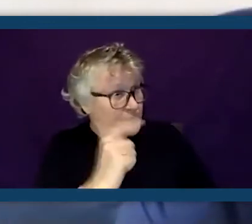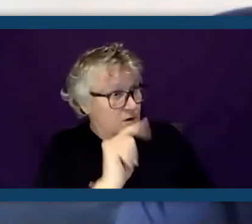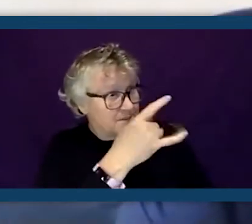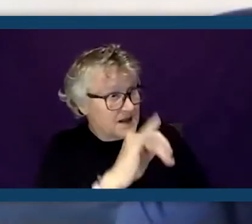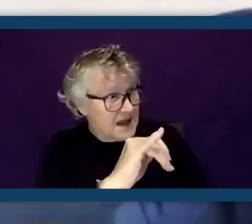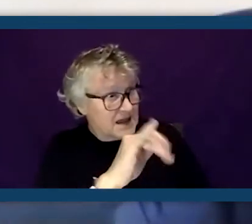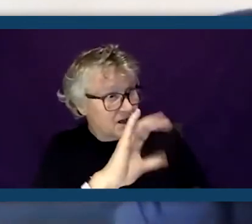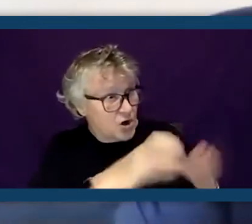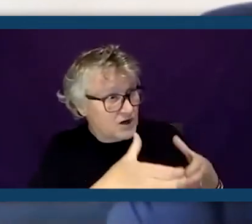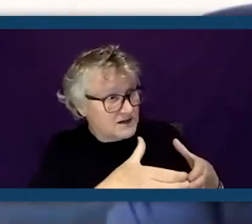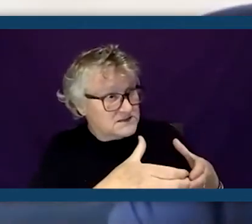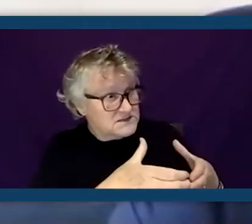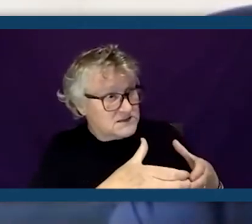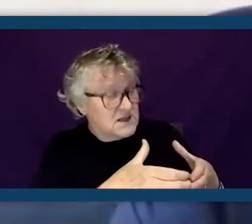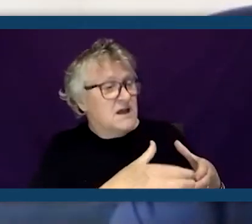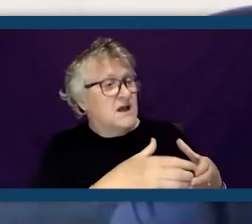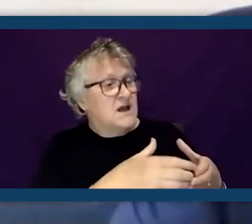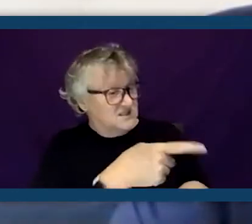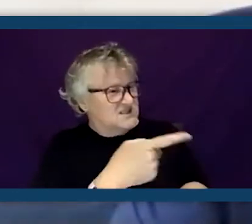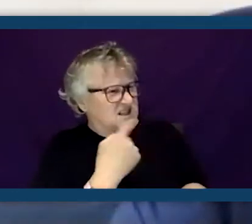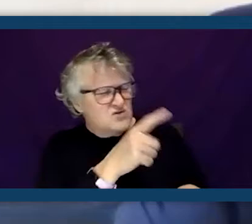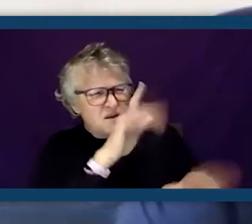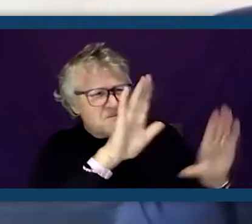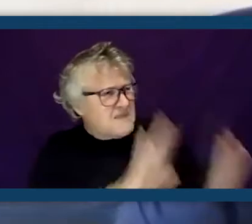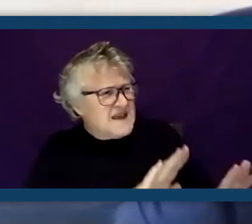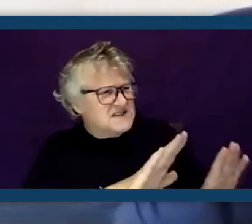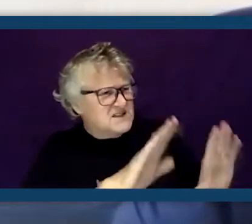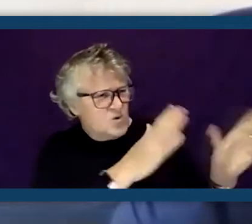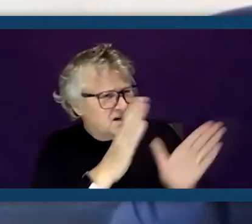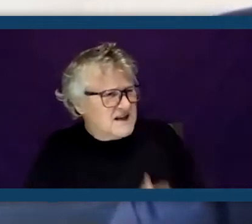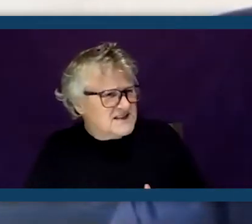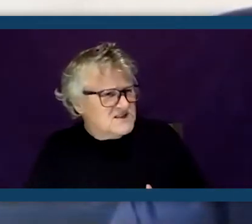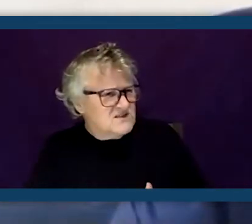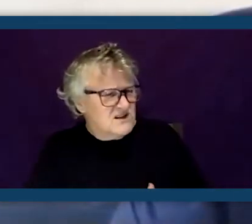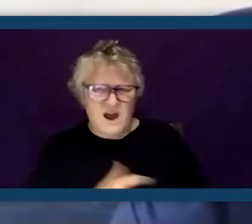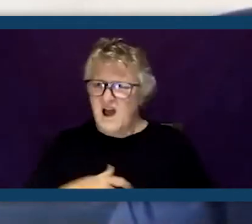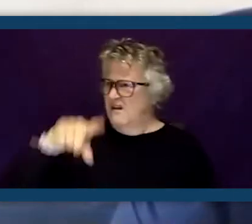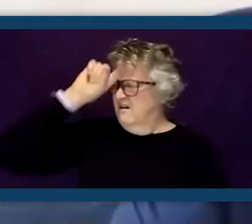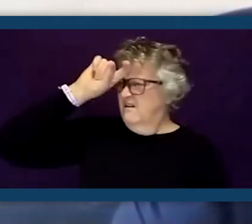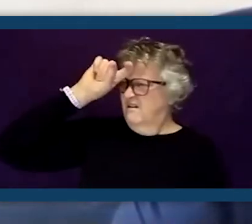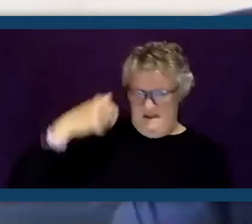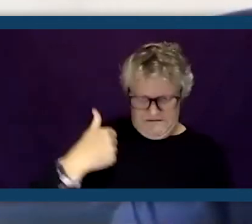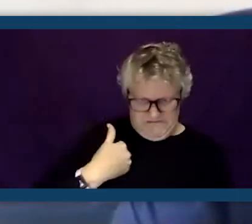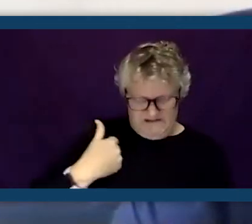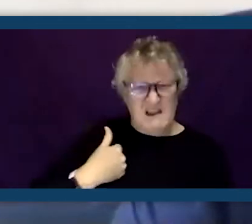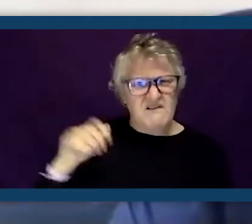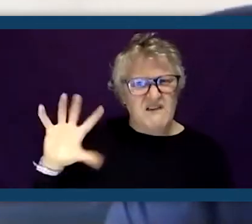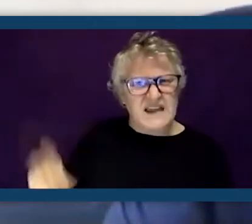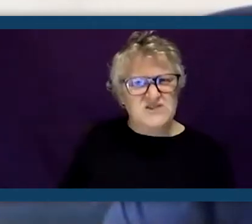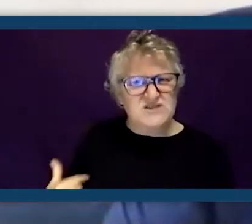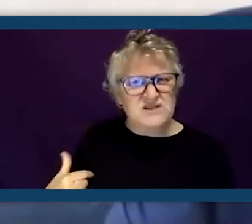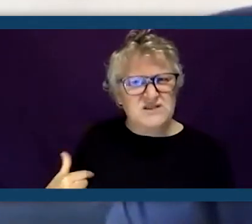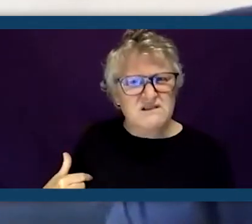organizer. I'm like, I'm Asian? And so we actually talked about it. And I remember, she had approached Deepa as